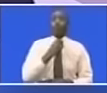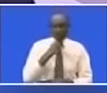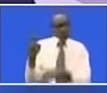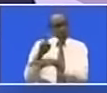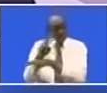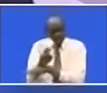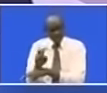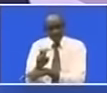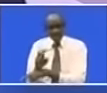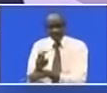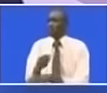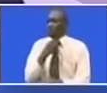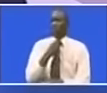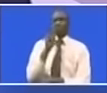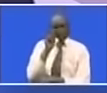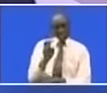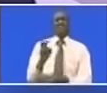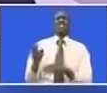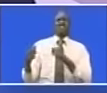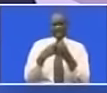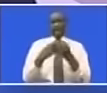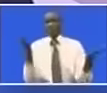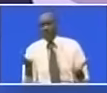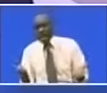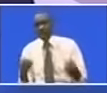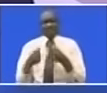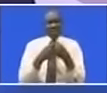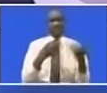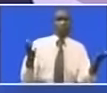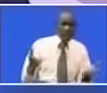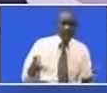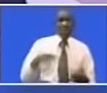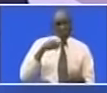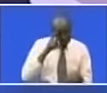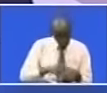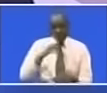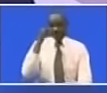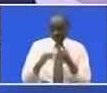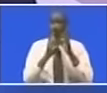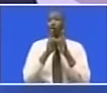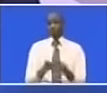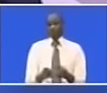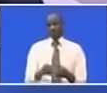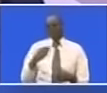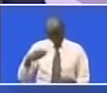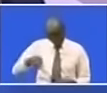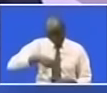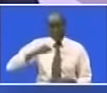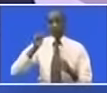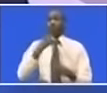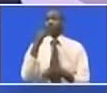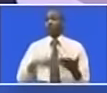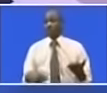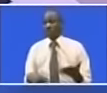observe and we want to see where challenges are, so that in our final report we can